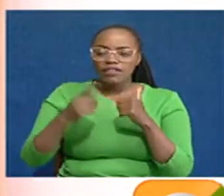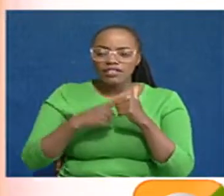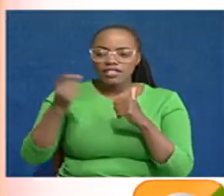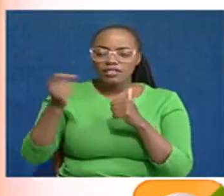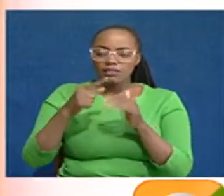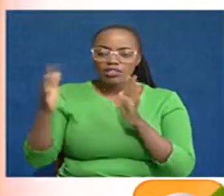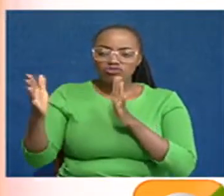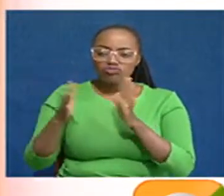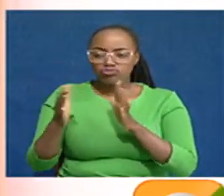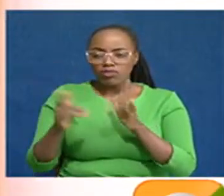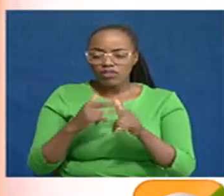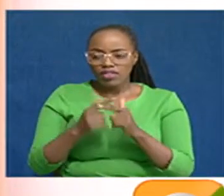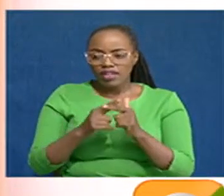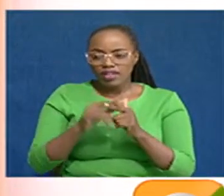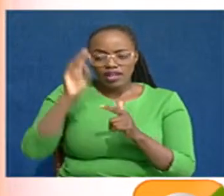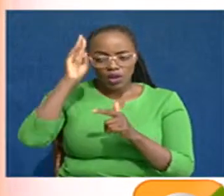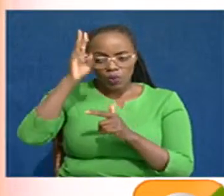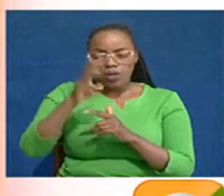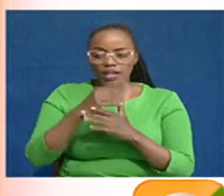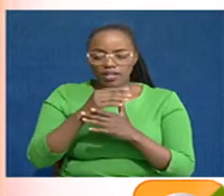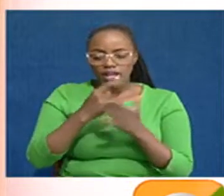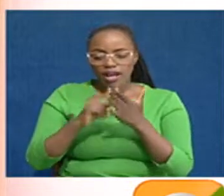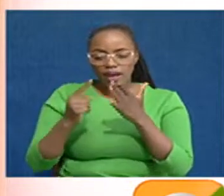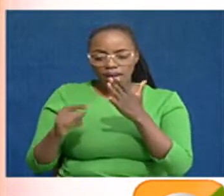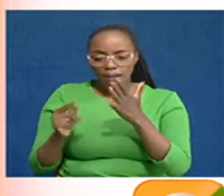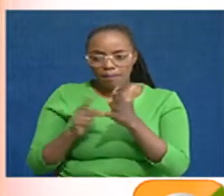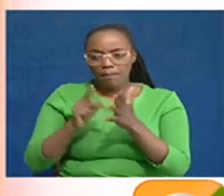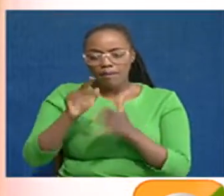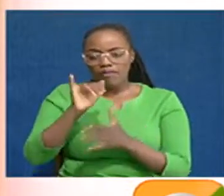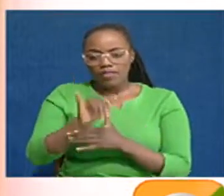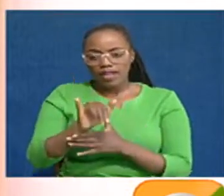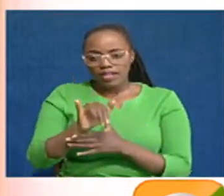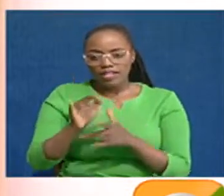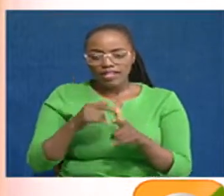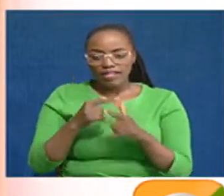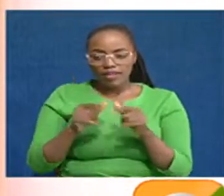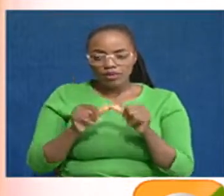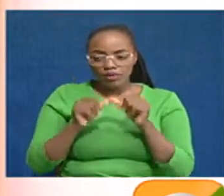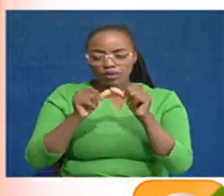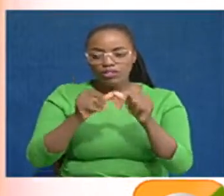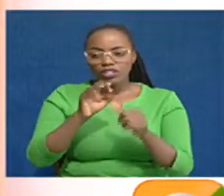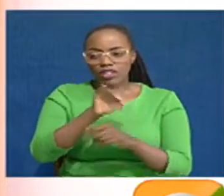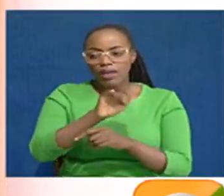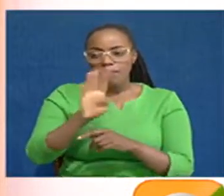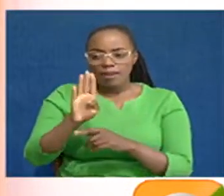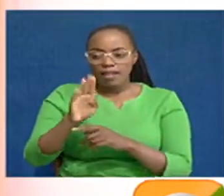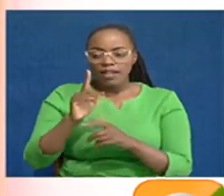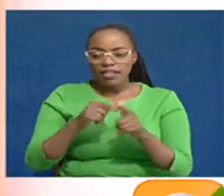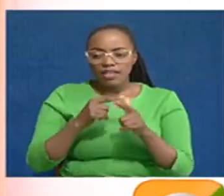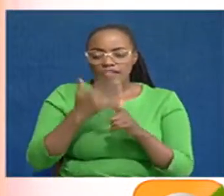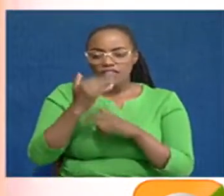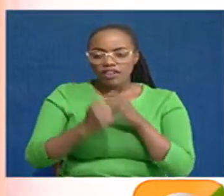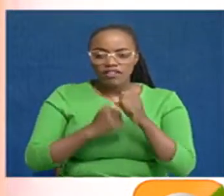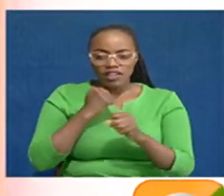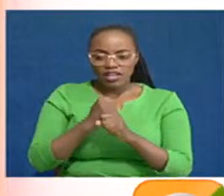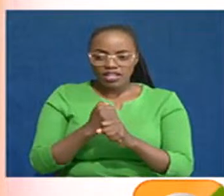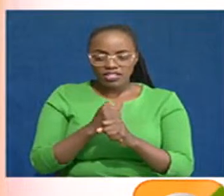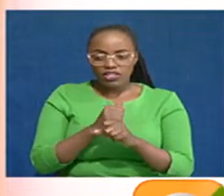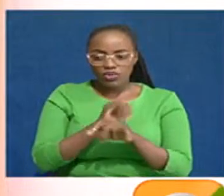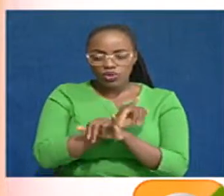so, we will clear this part of it, and then proceed on that way, and say within 5 years, clear the entire,